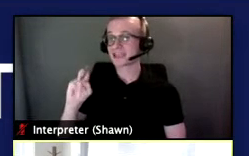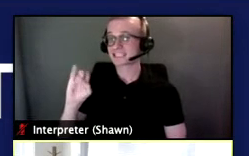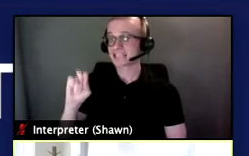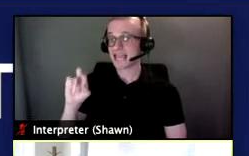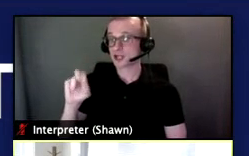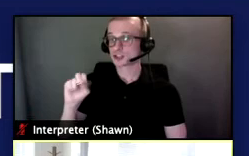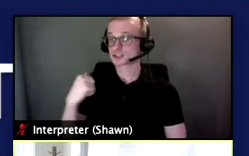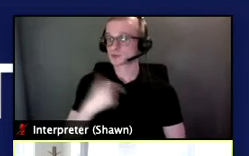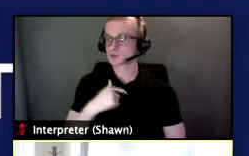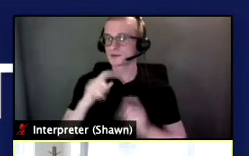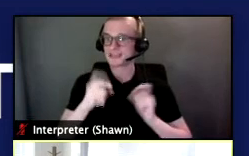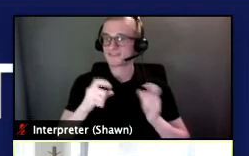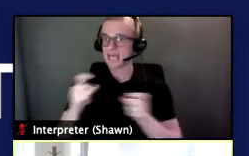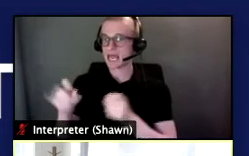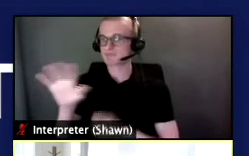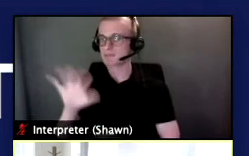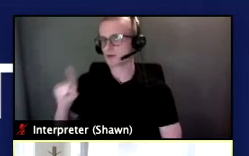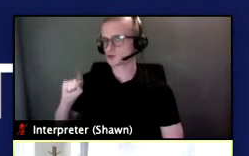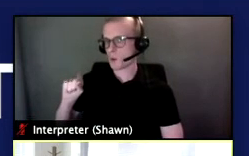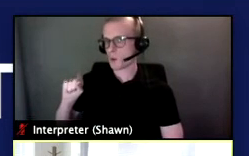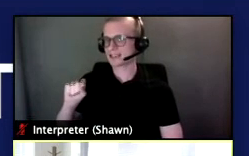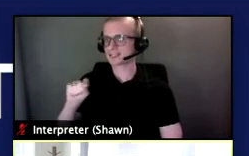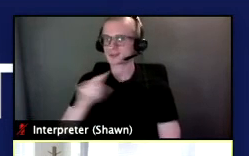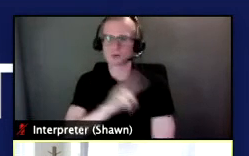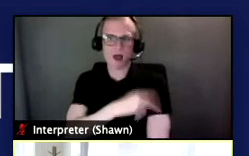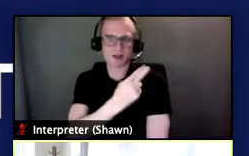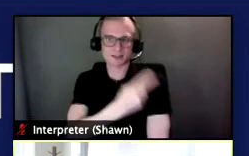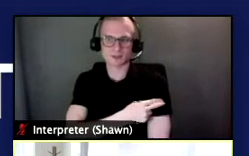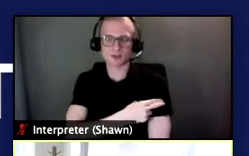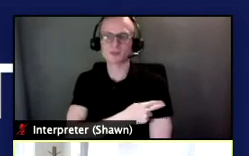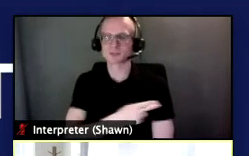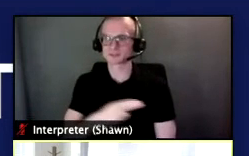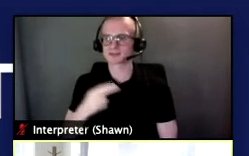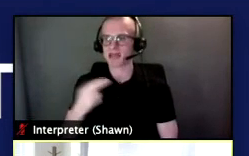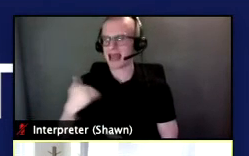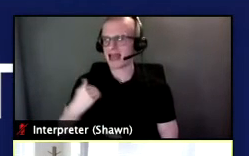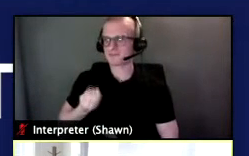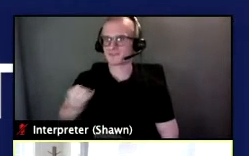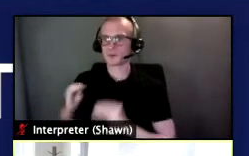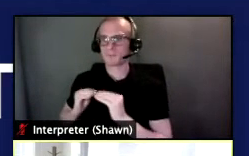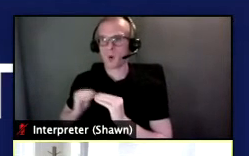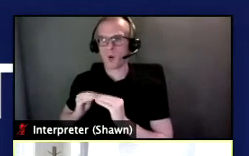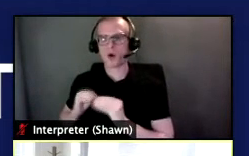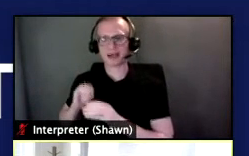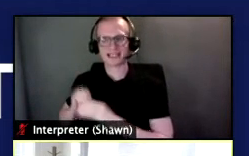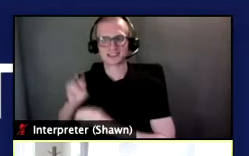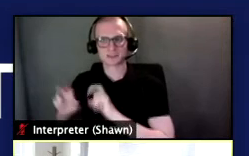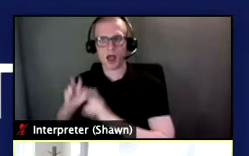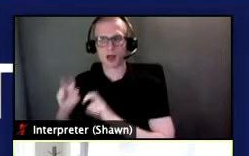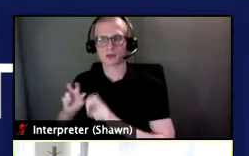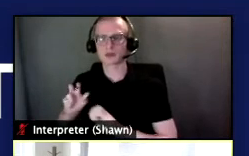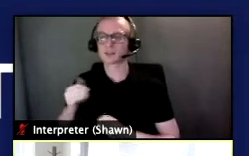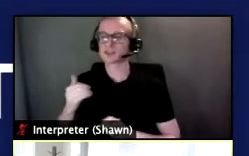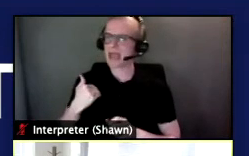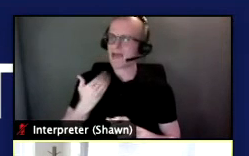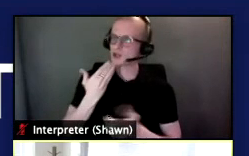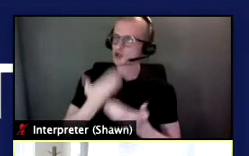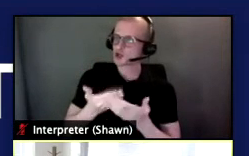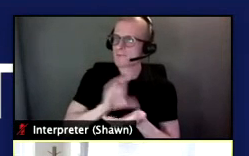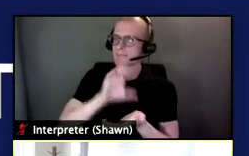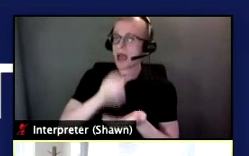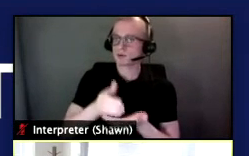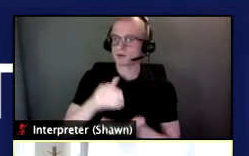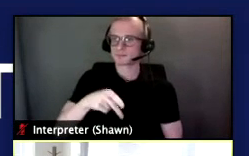a fairly good supply of PPE, but we're still working to make sure that we have enough